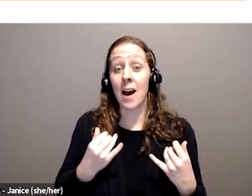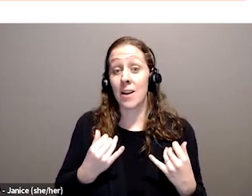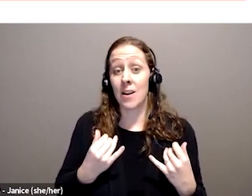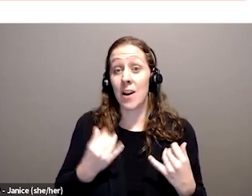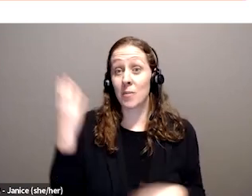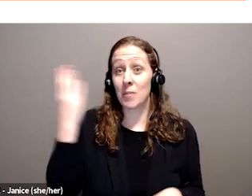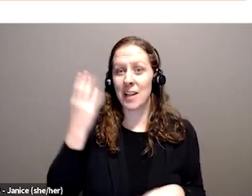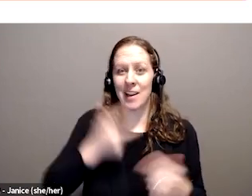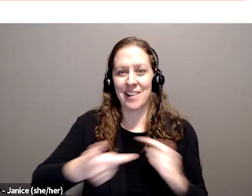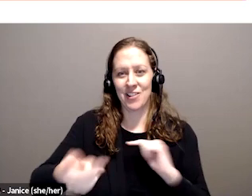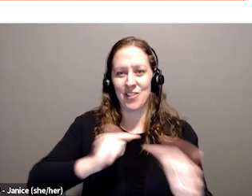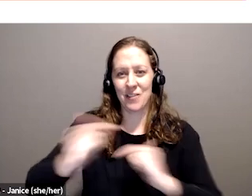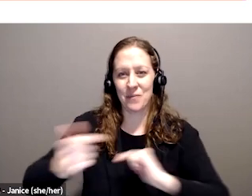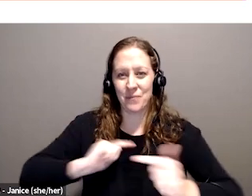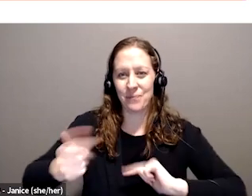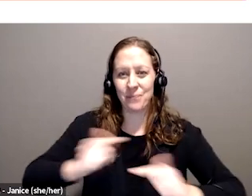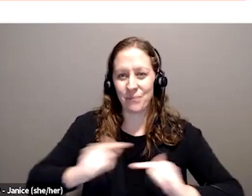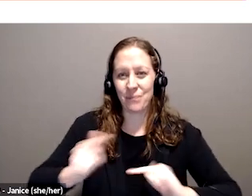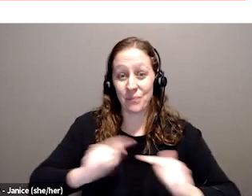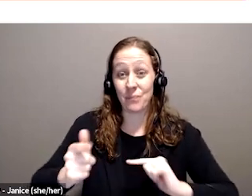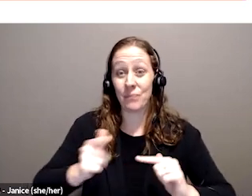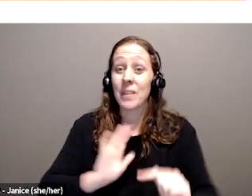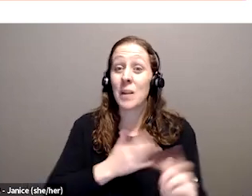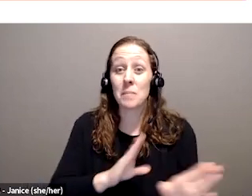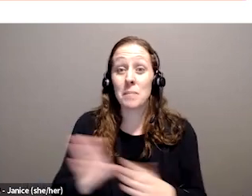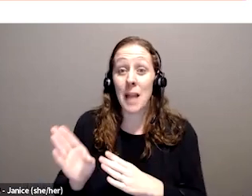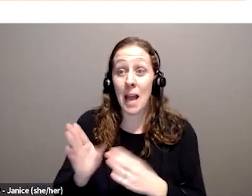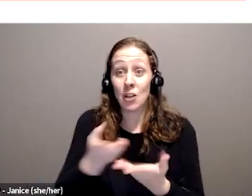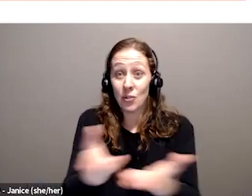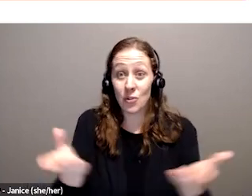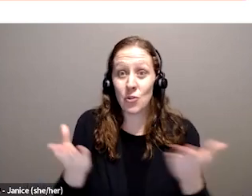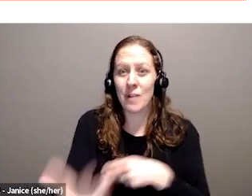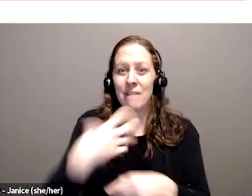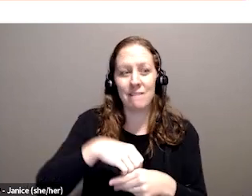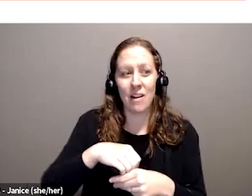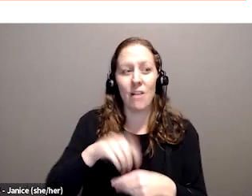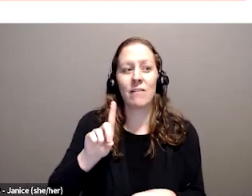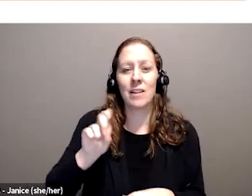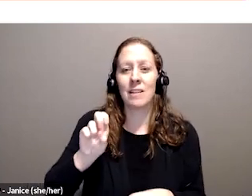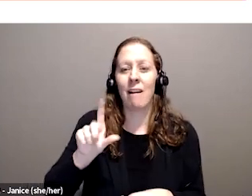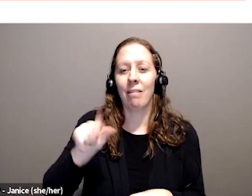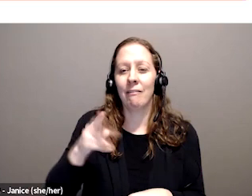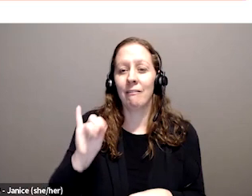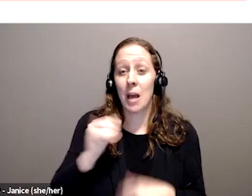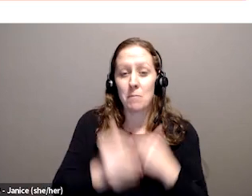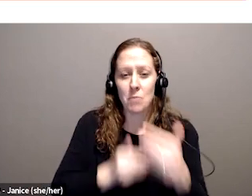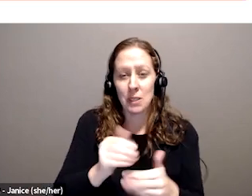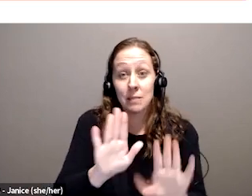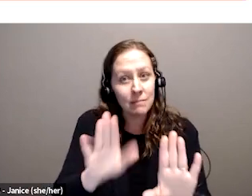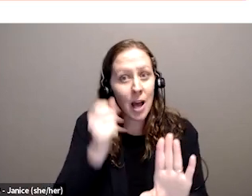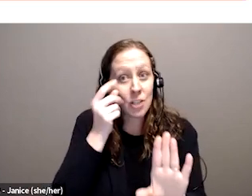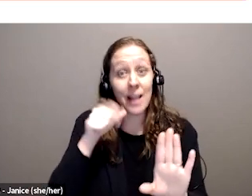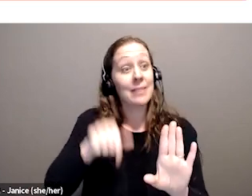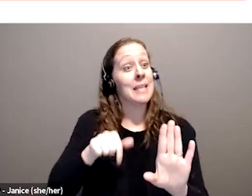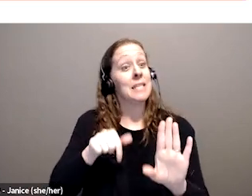the presentation. And so our plan is to engage all of you in the Delphi process. Again, this is not research that we're collecting.